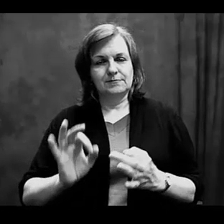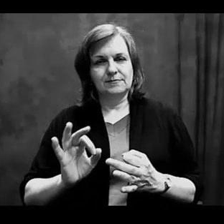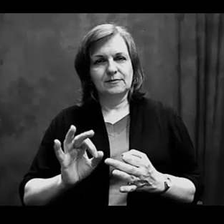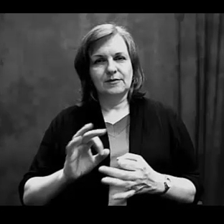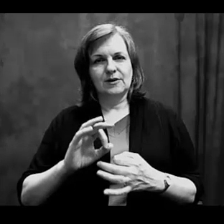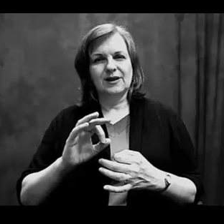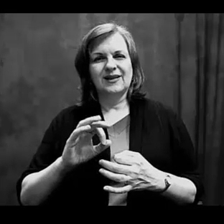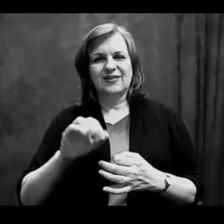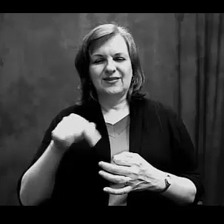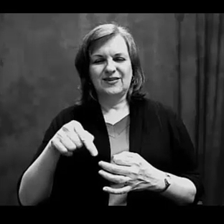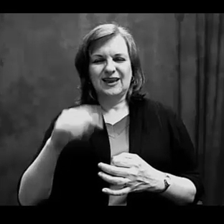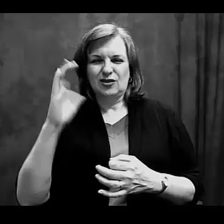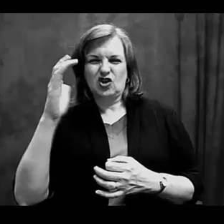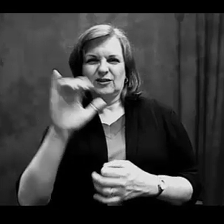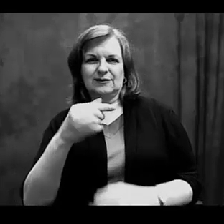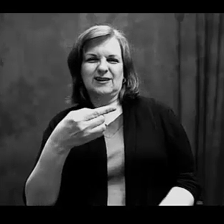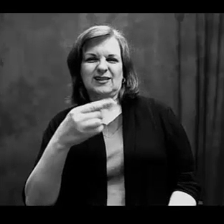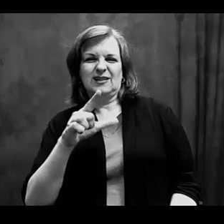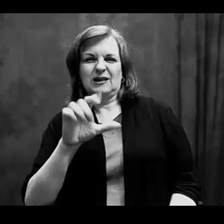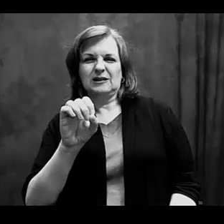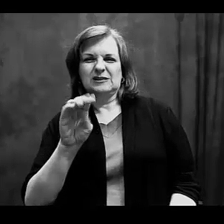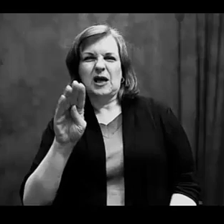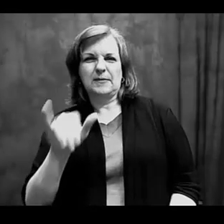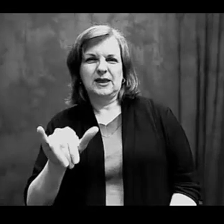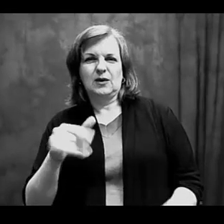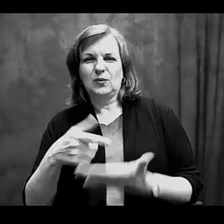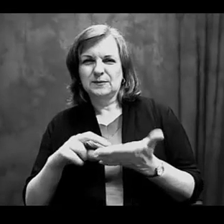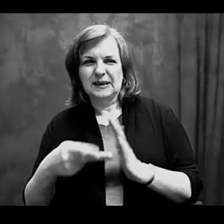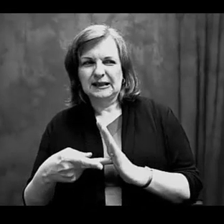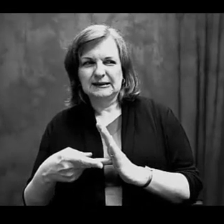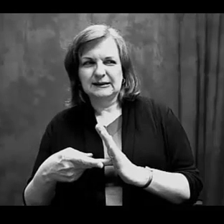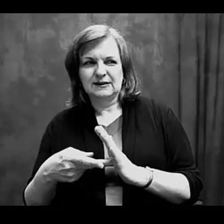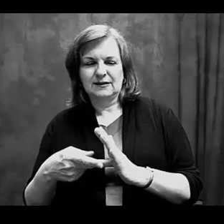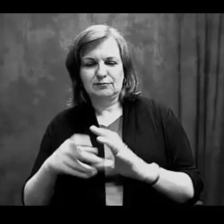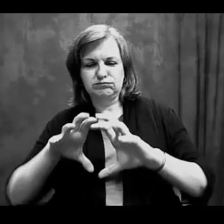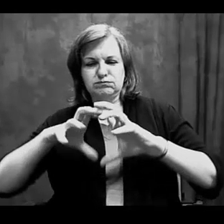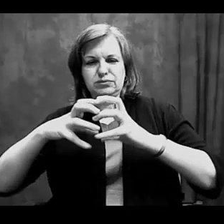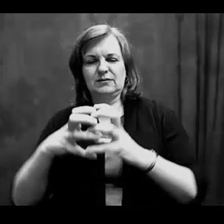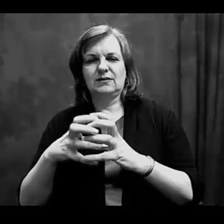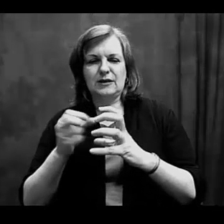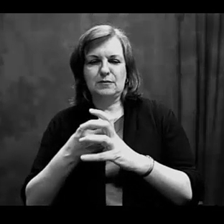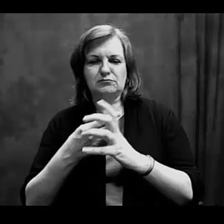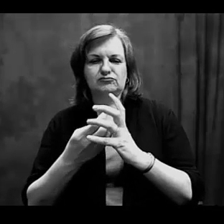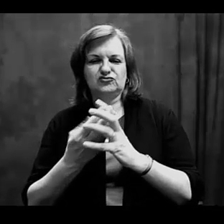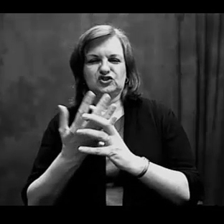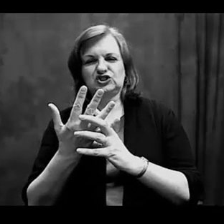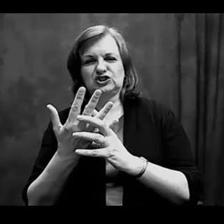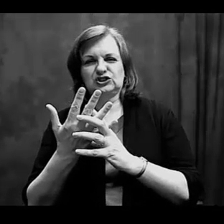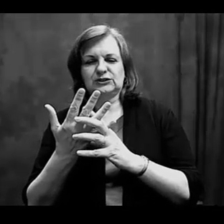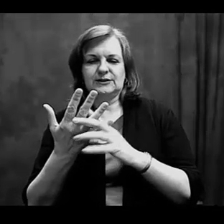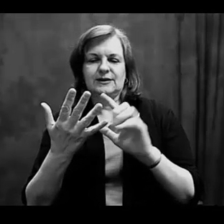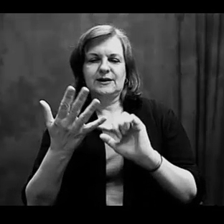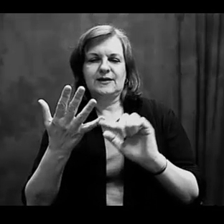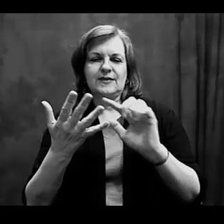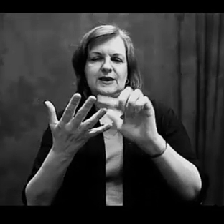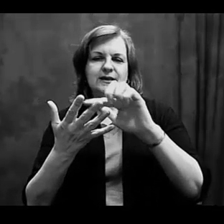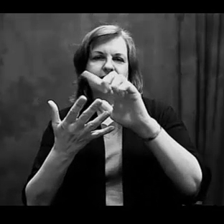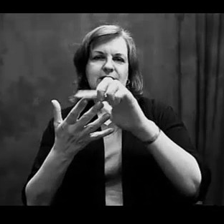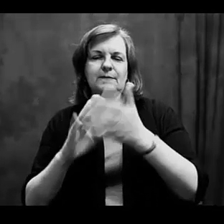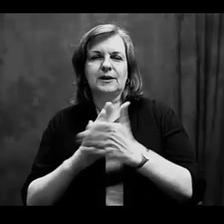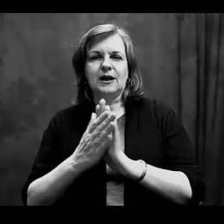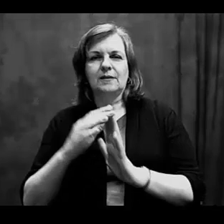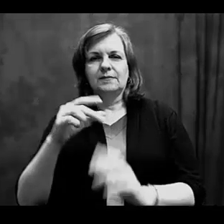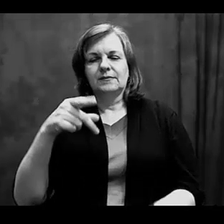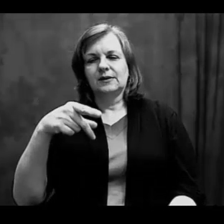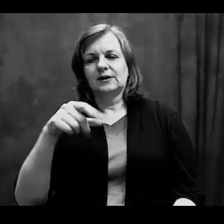that your body is nice and cleaned up. And when I said they look kind of globby, this is what I mean. They've got